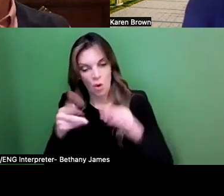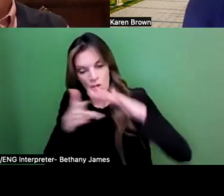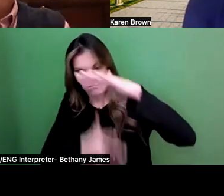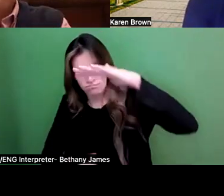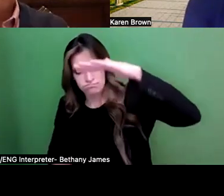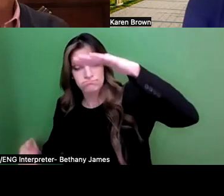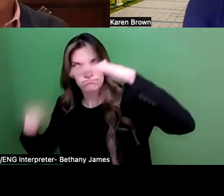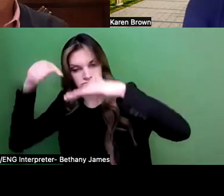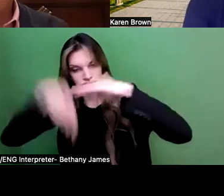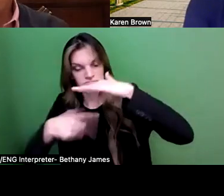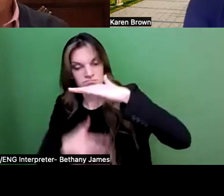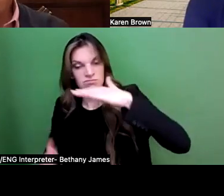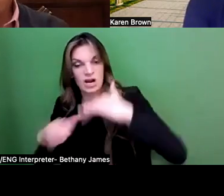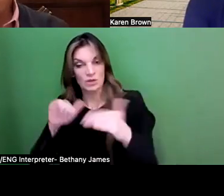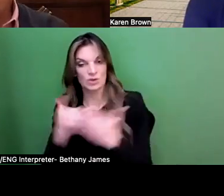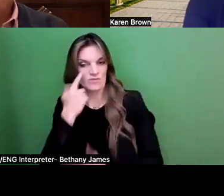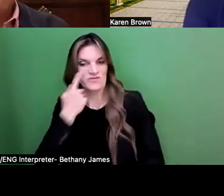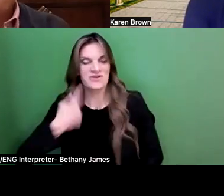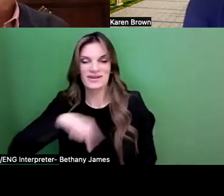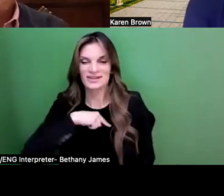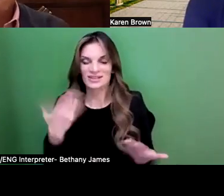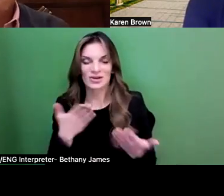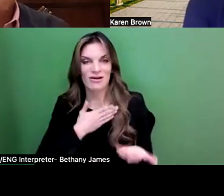thing for Tarrytown.